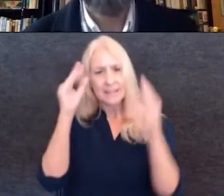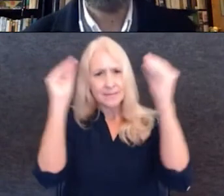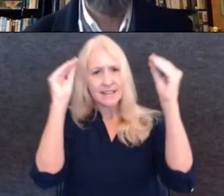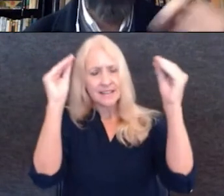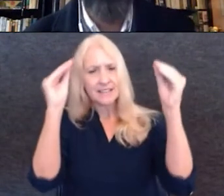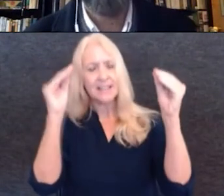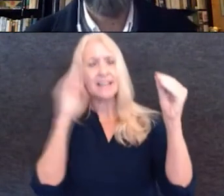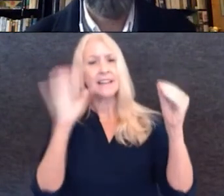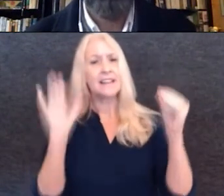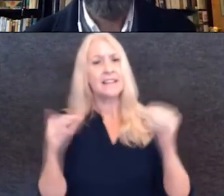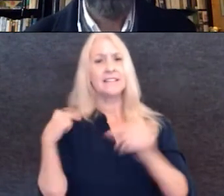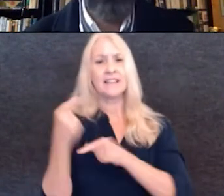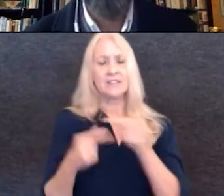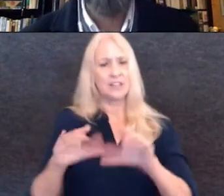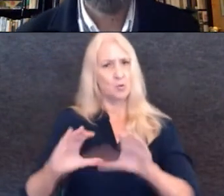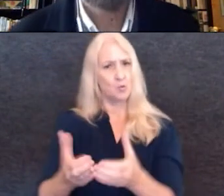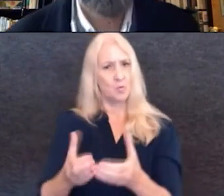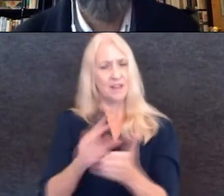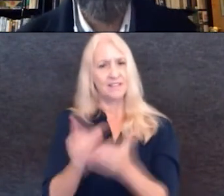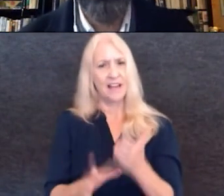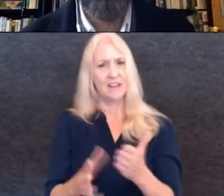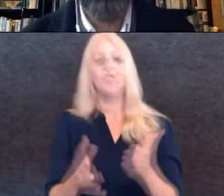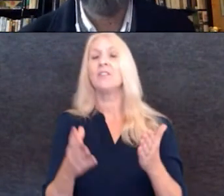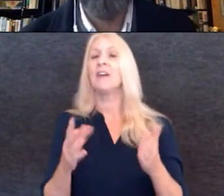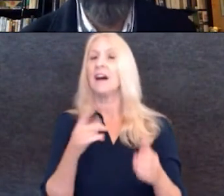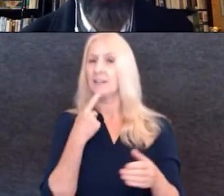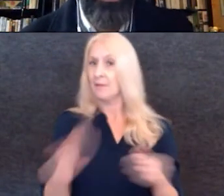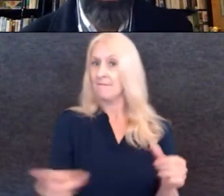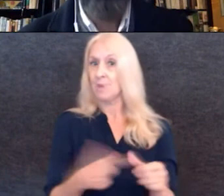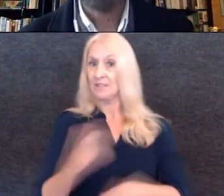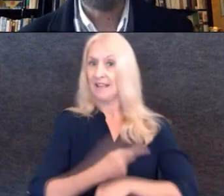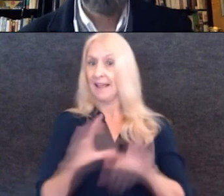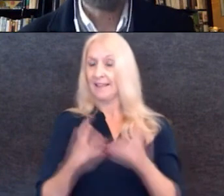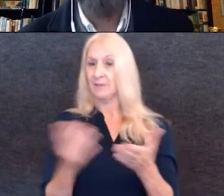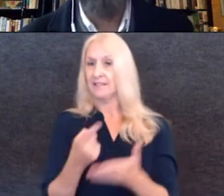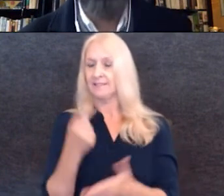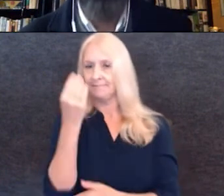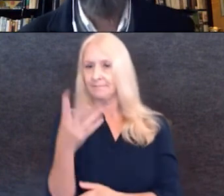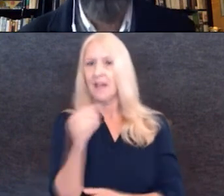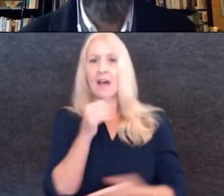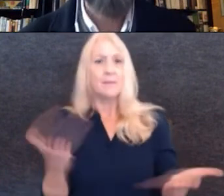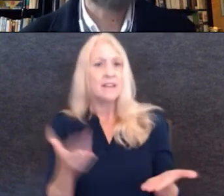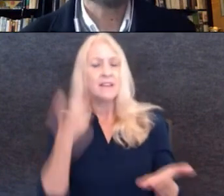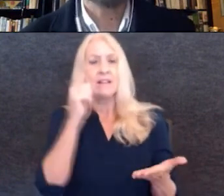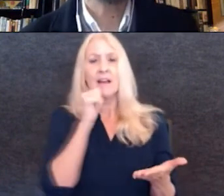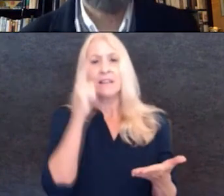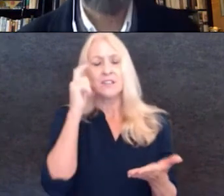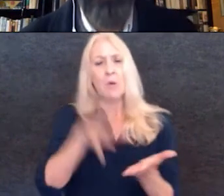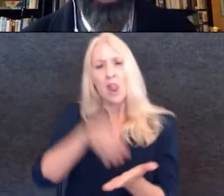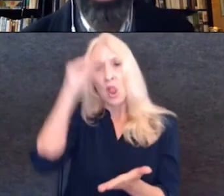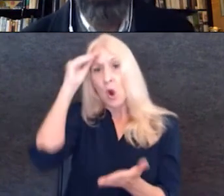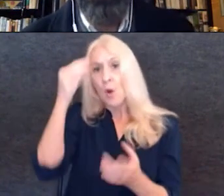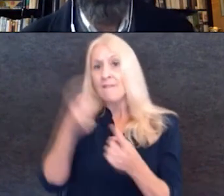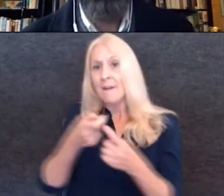generation of designers for so many years. And I used to tell them on the first day of class, I said, I'm here not because you're going to take a lot out of me, it's because I'm going to take a